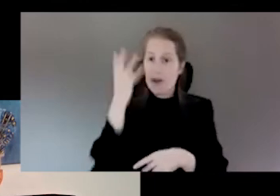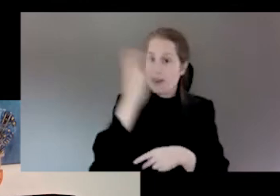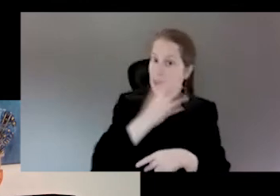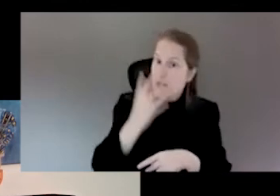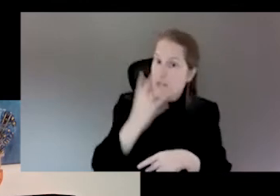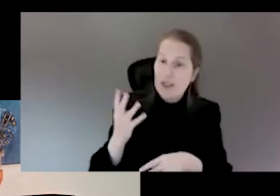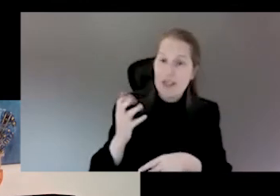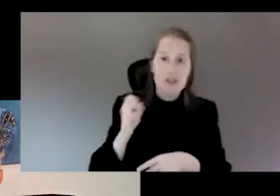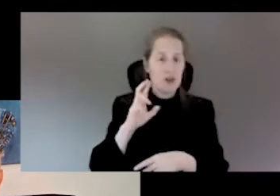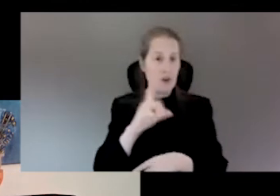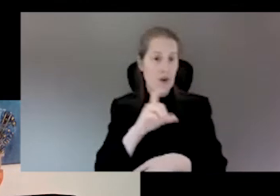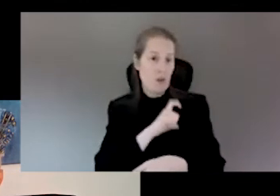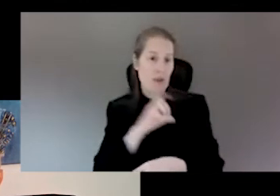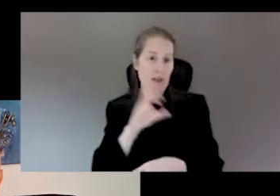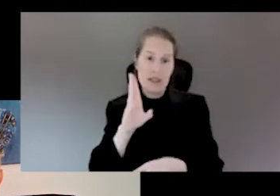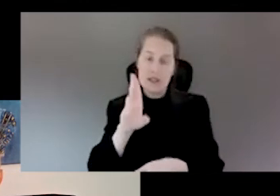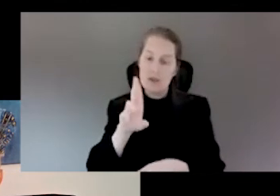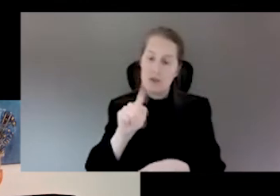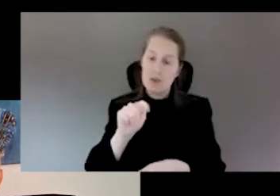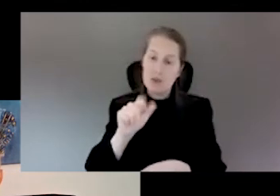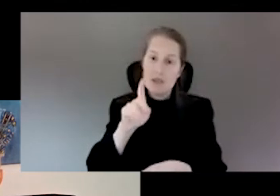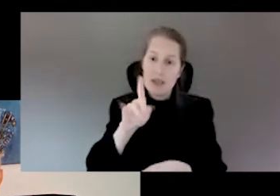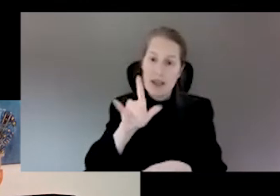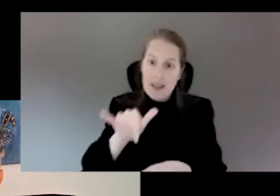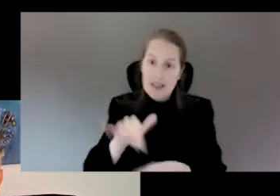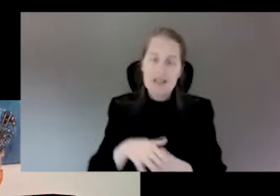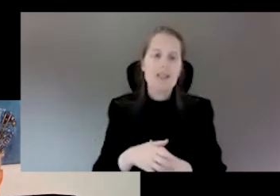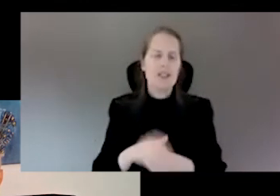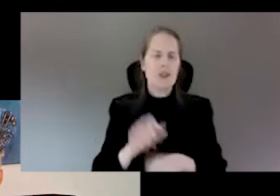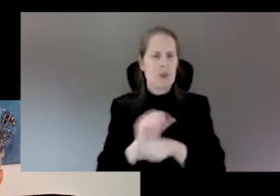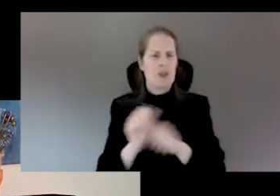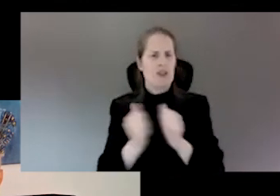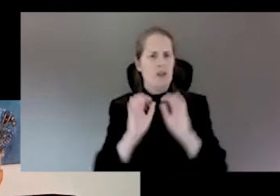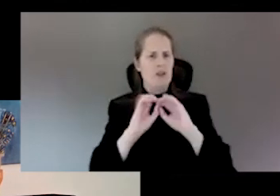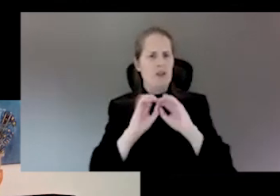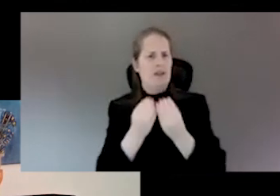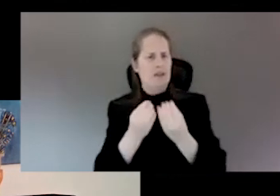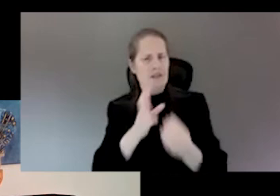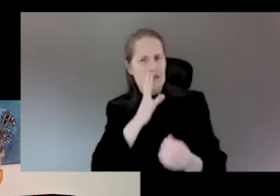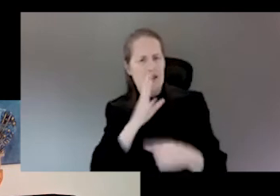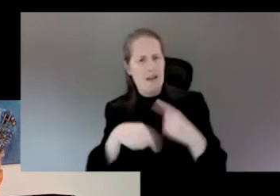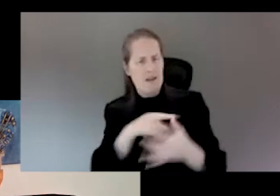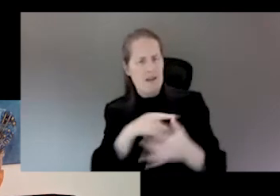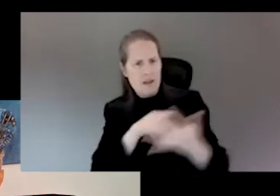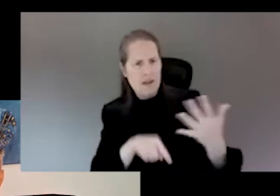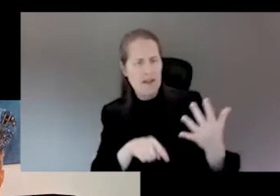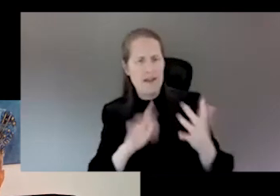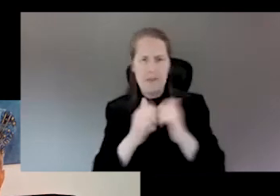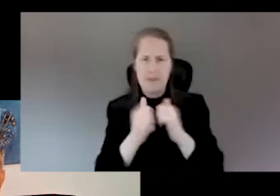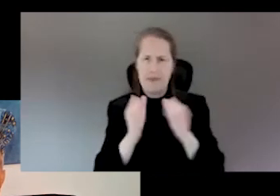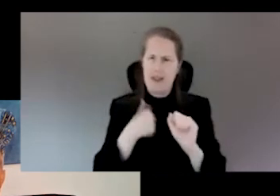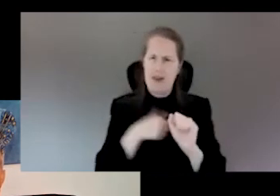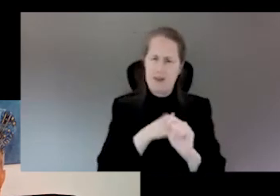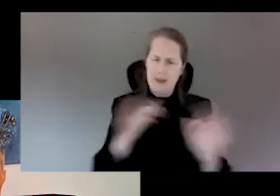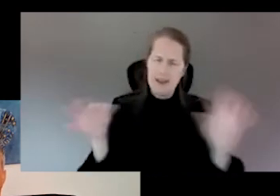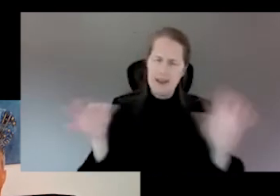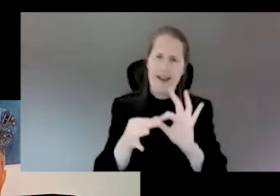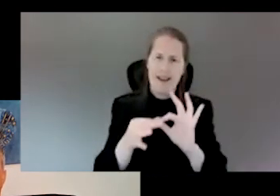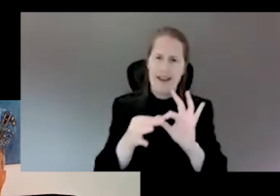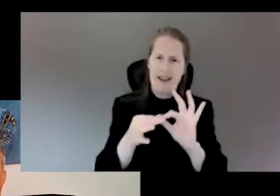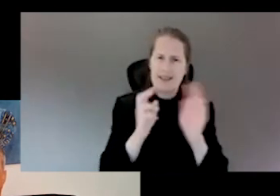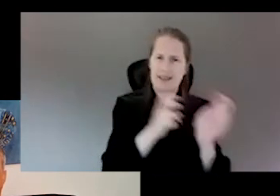police brutality. I was working with these organizations to talk about how to connect these issues and